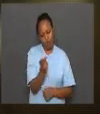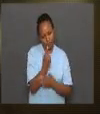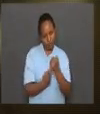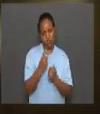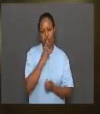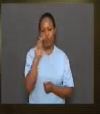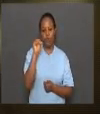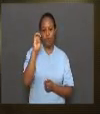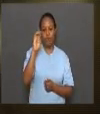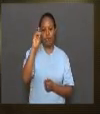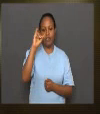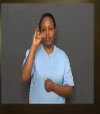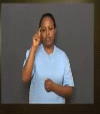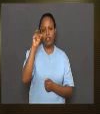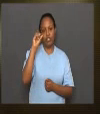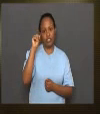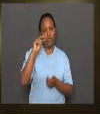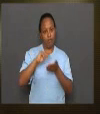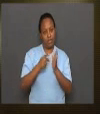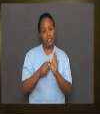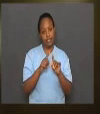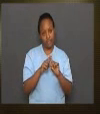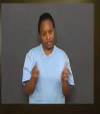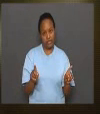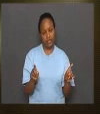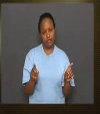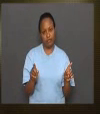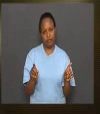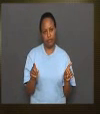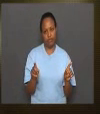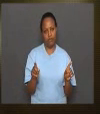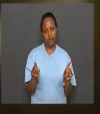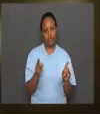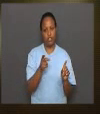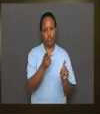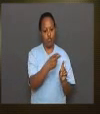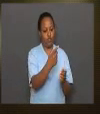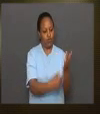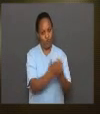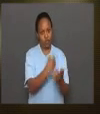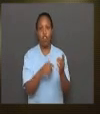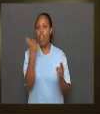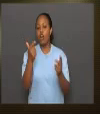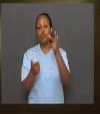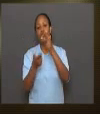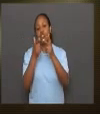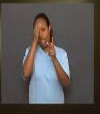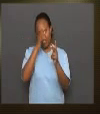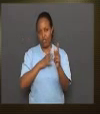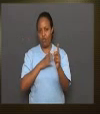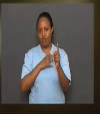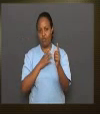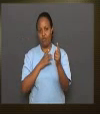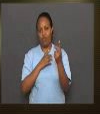Mediation is a method of settling disputes that involves a neutral third party who tries